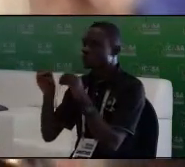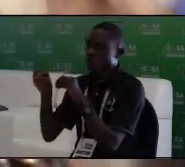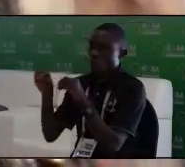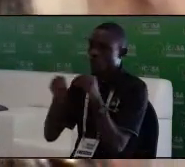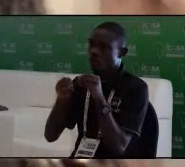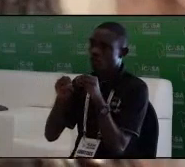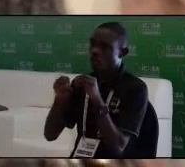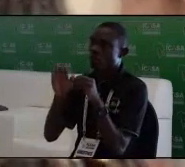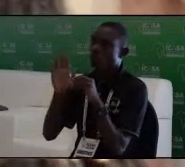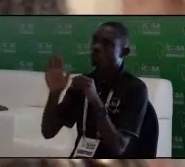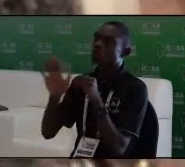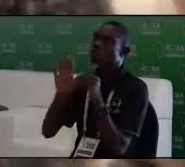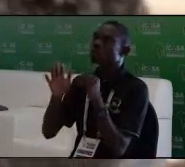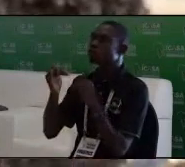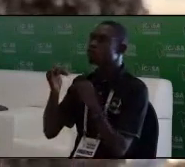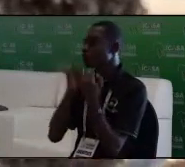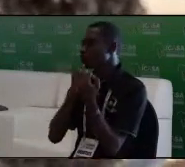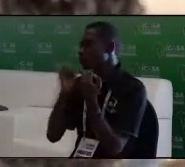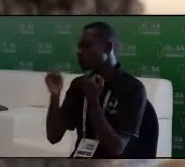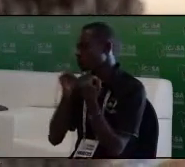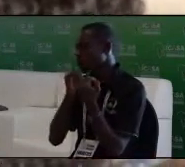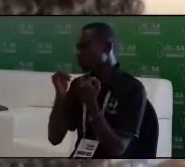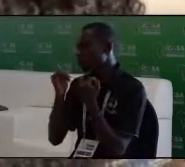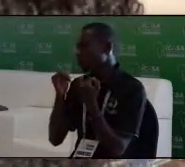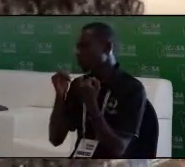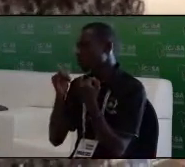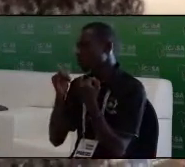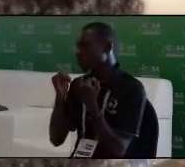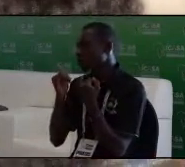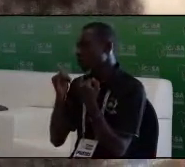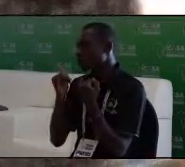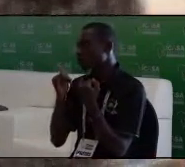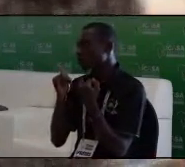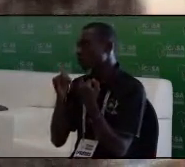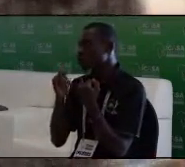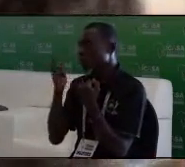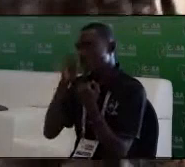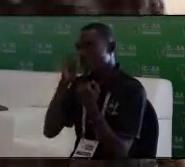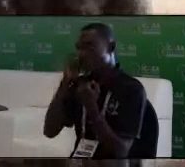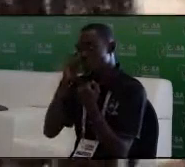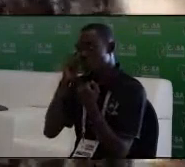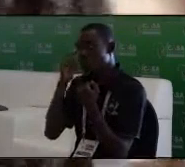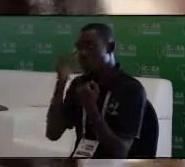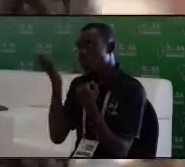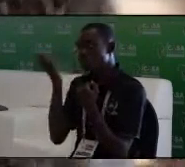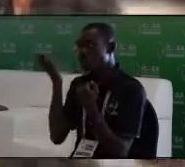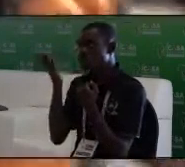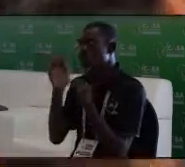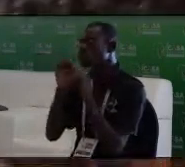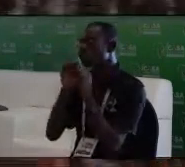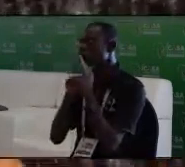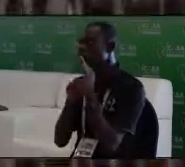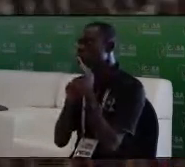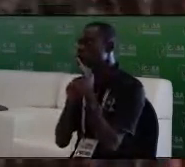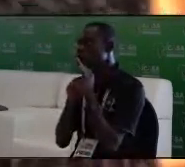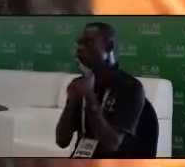using blood-based tests, and there's some early information that suggests that in some, well, we know that the price is likely to be a bit lower